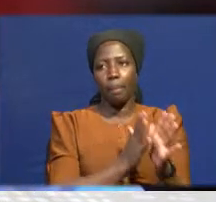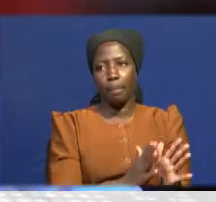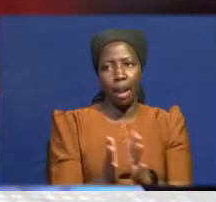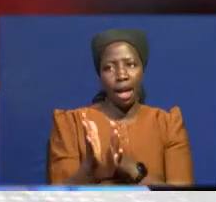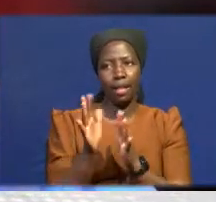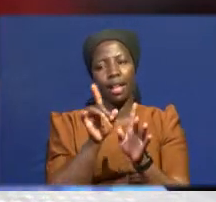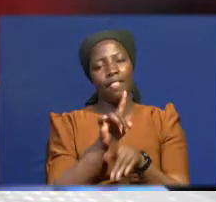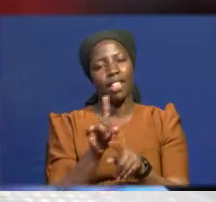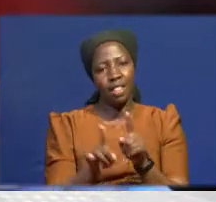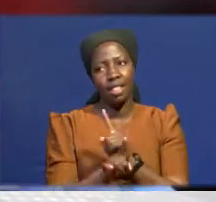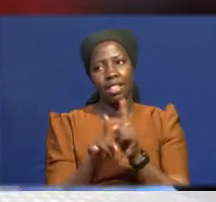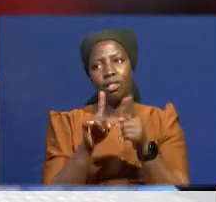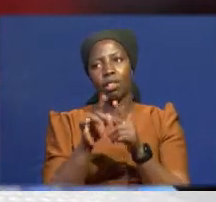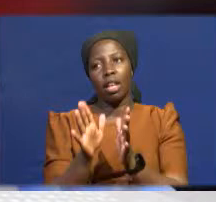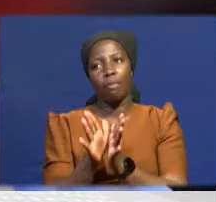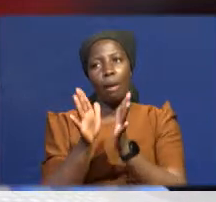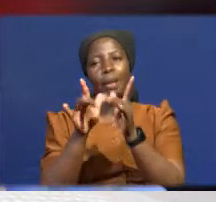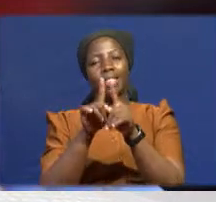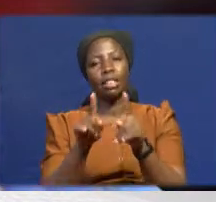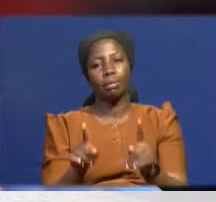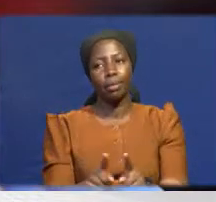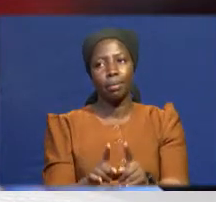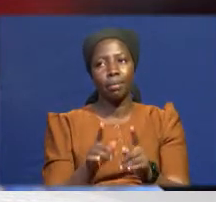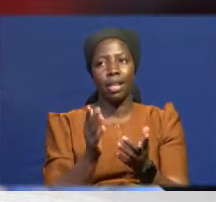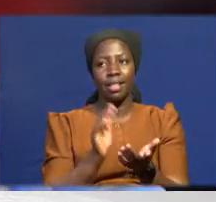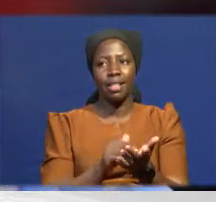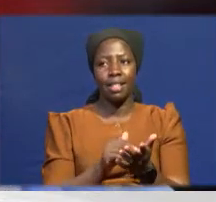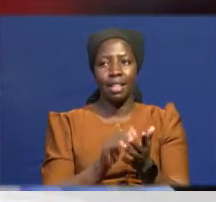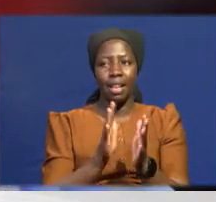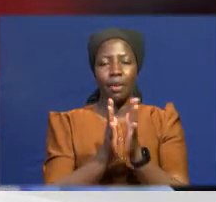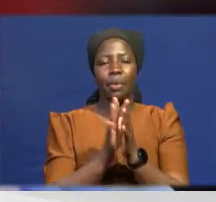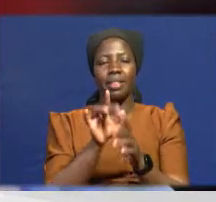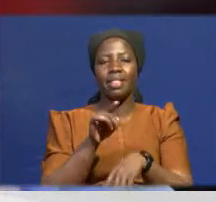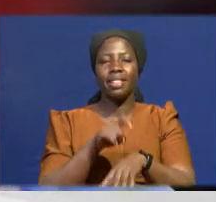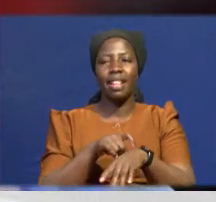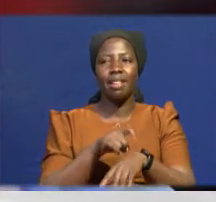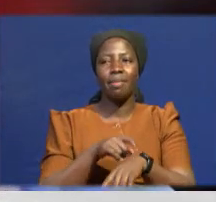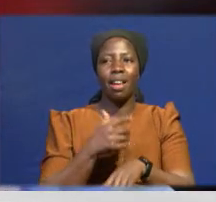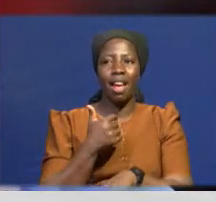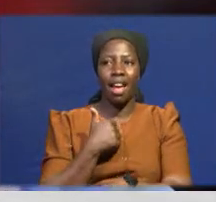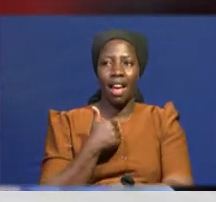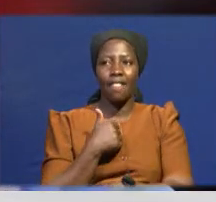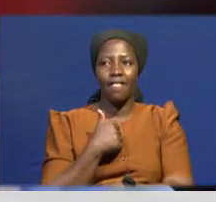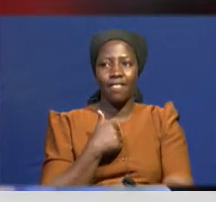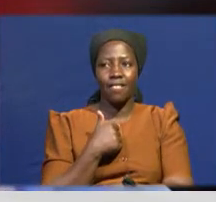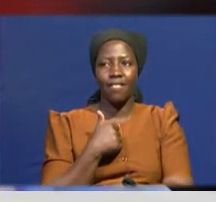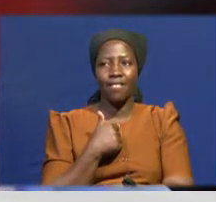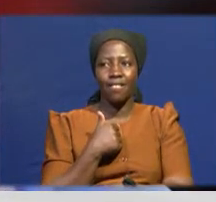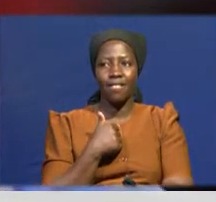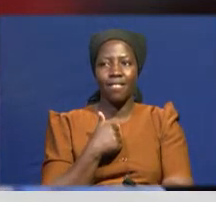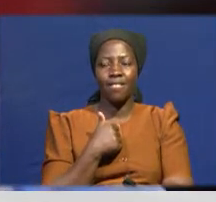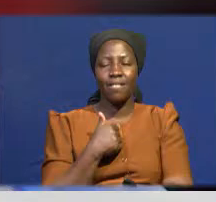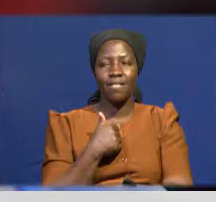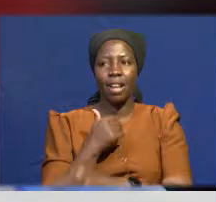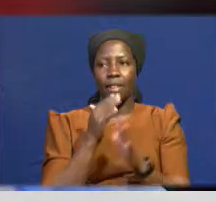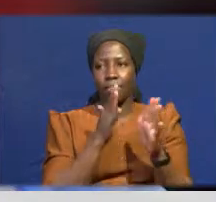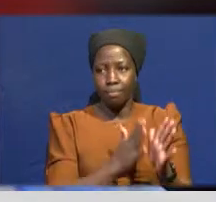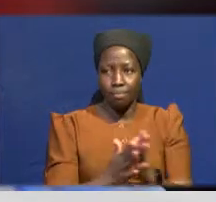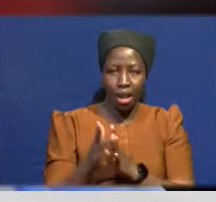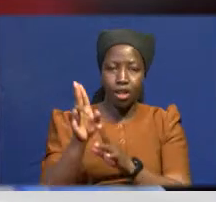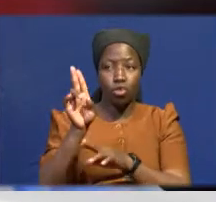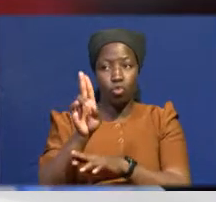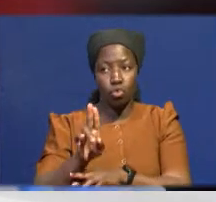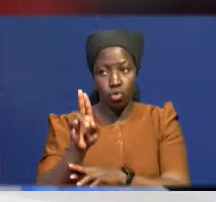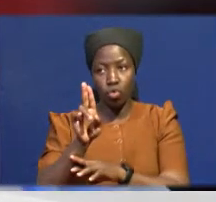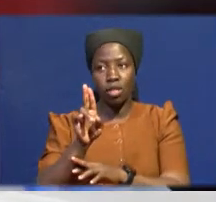public. But again, also we this time round are planning to use